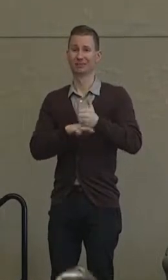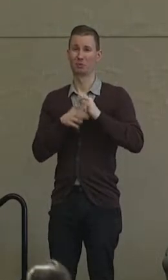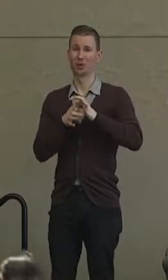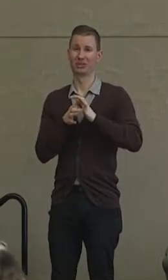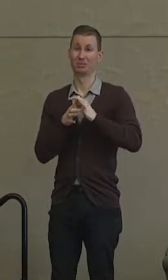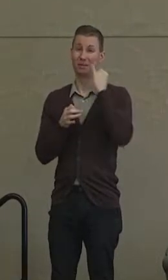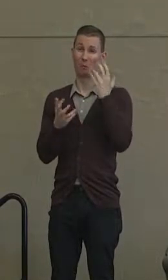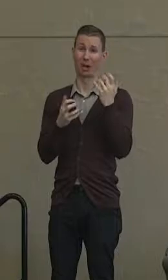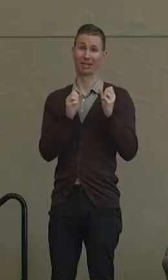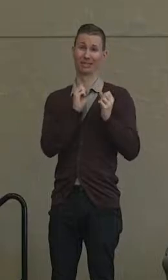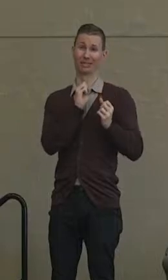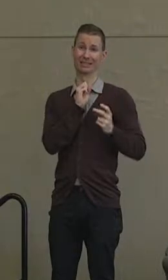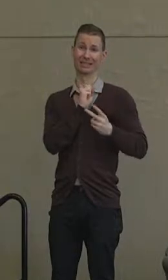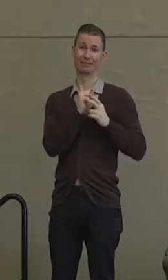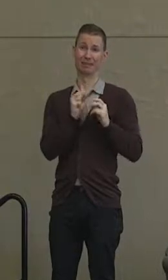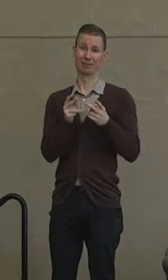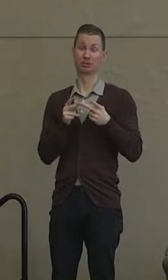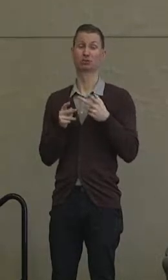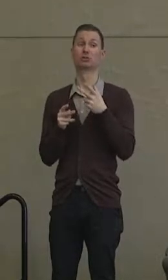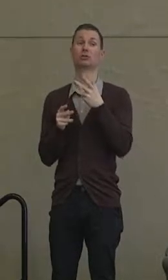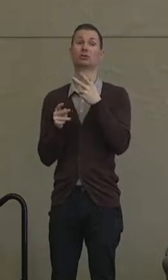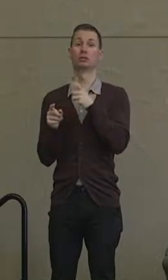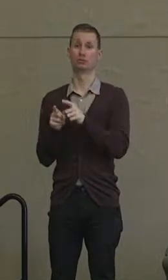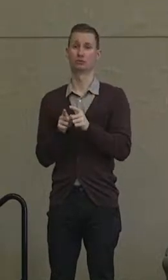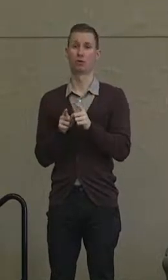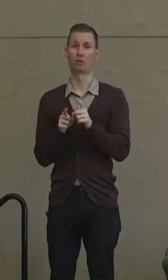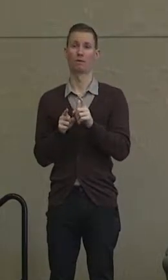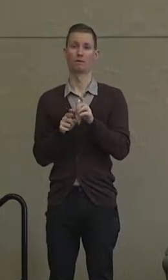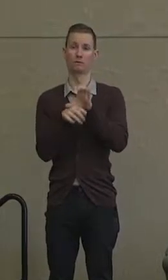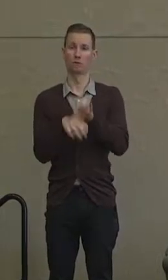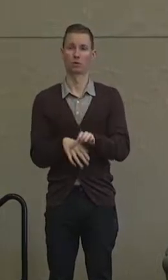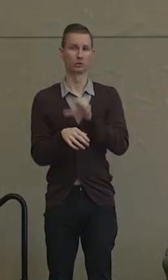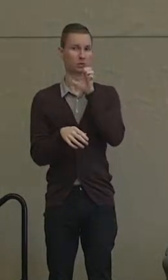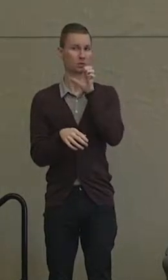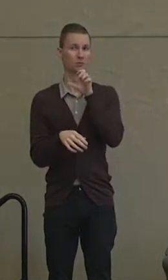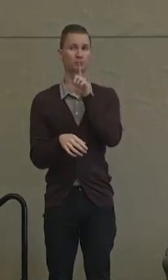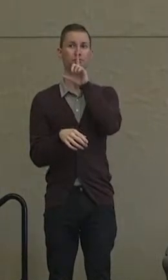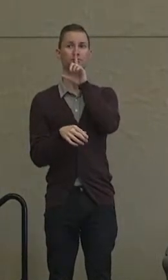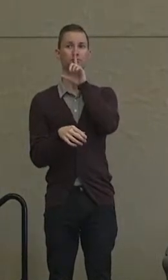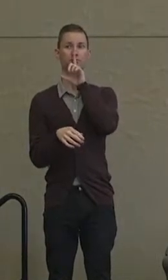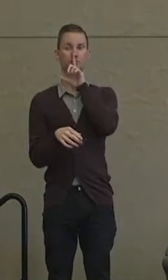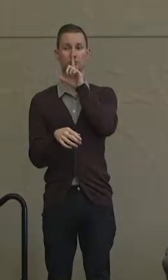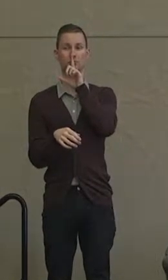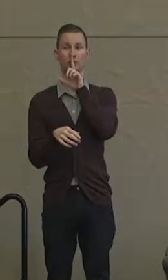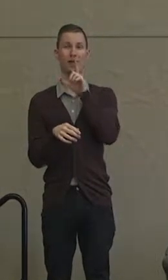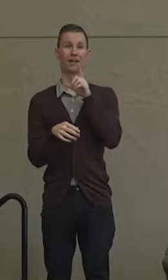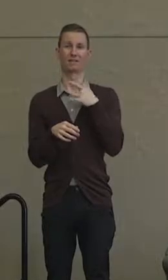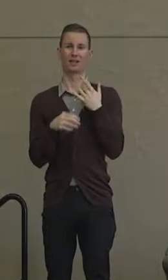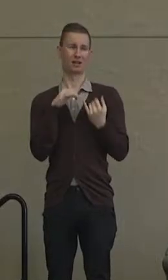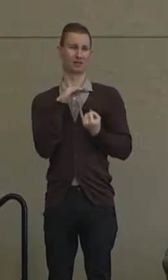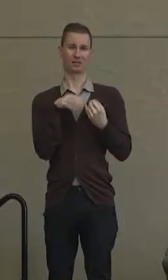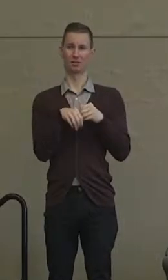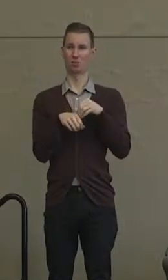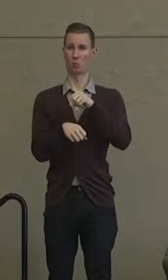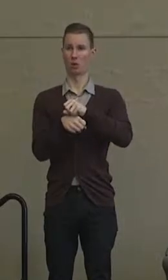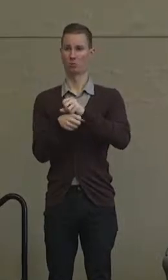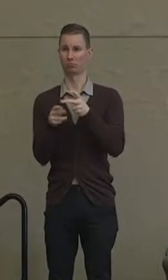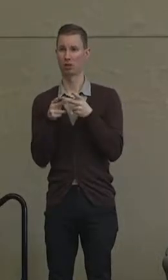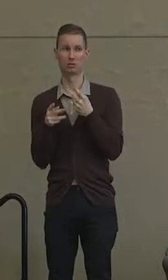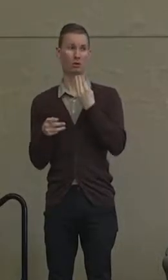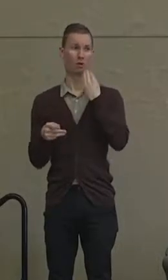and coerced into not telling about their experience, silenced, isolated in their workplaces and